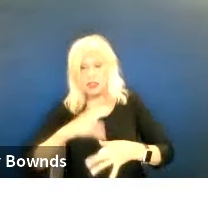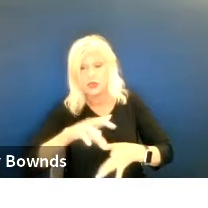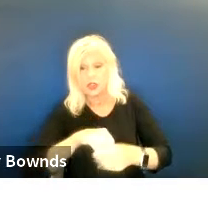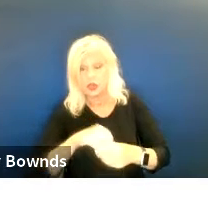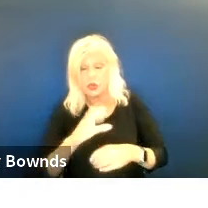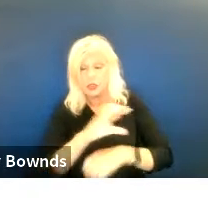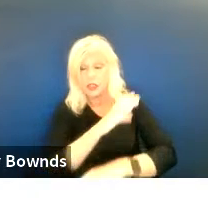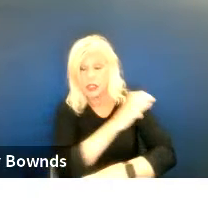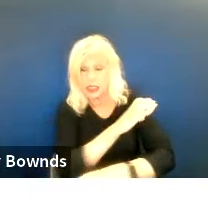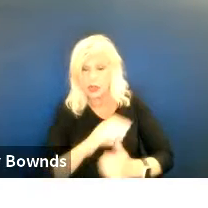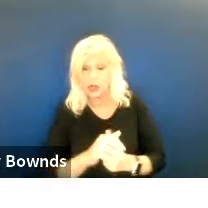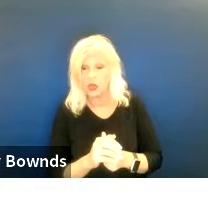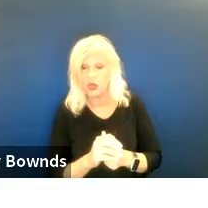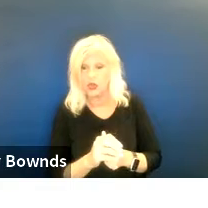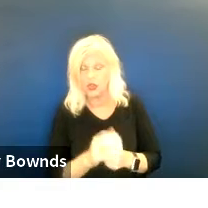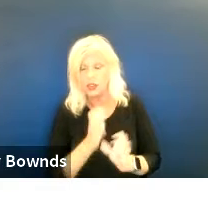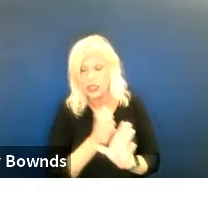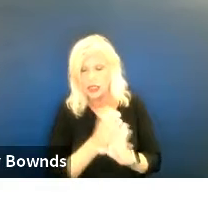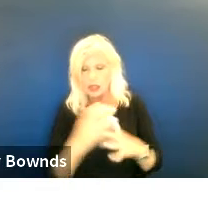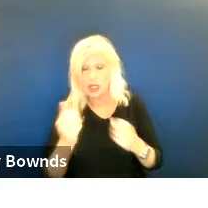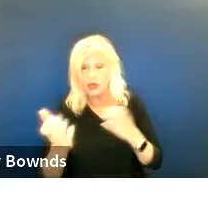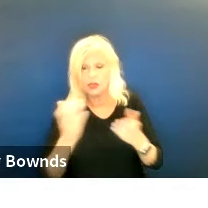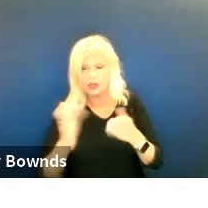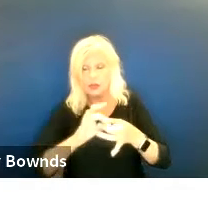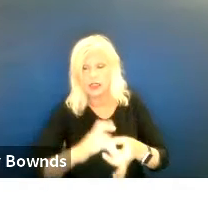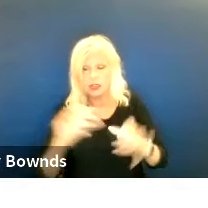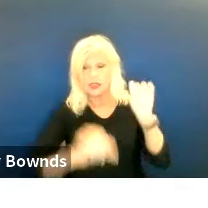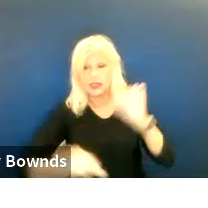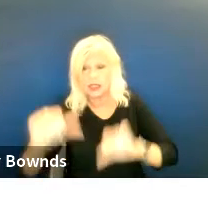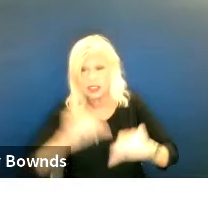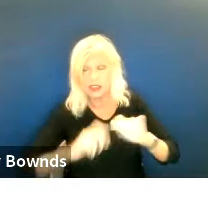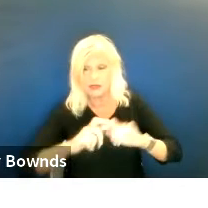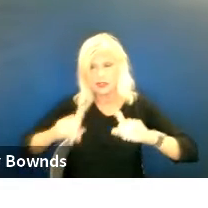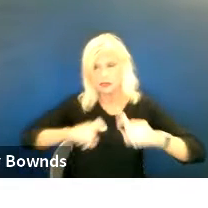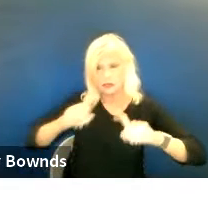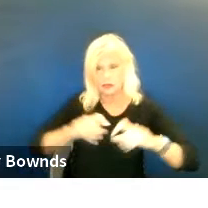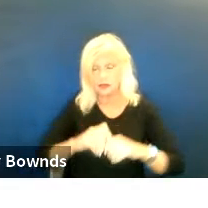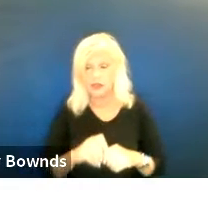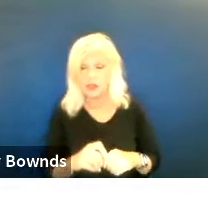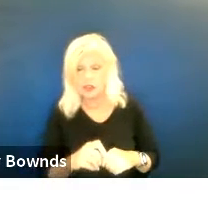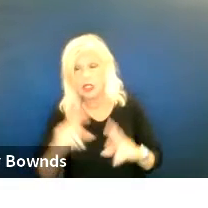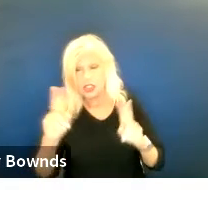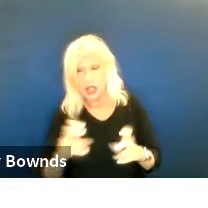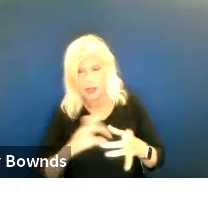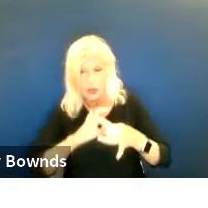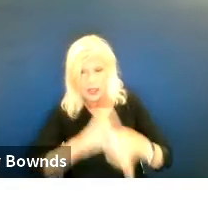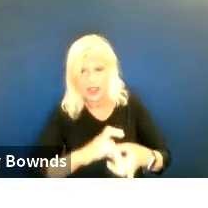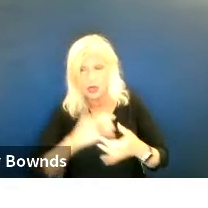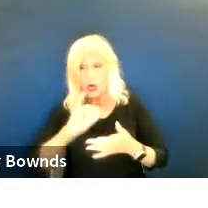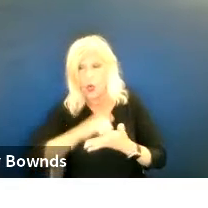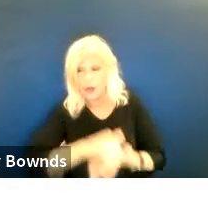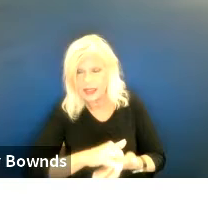clinical, epidemiological, and health services related scientific inquiries in topics related to obesity,